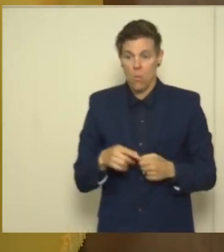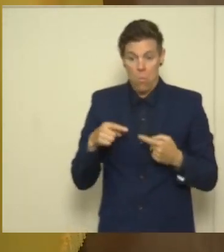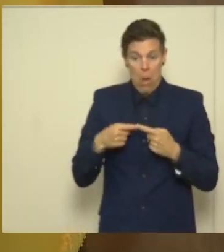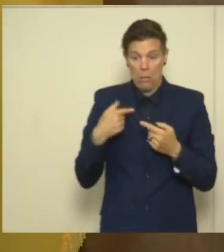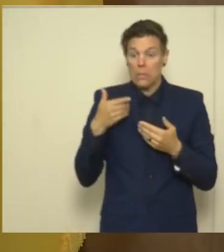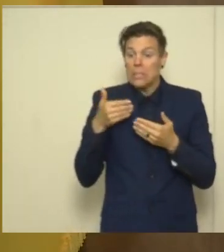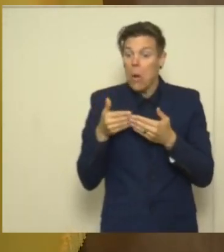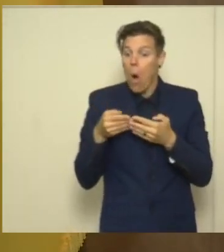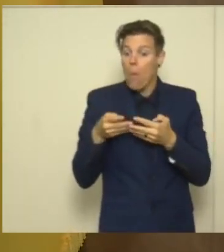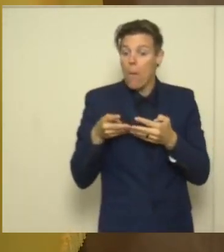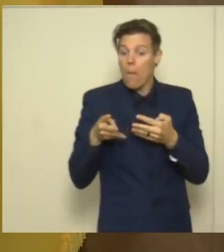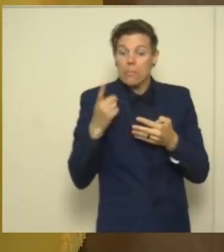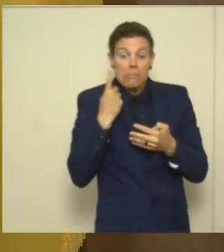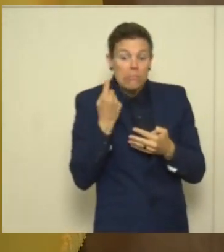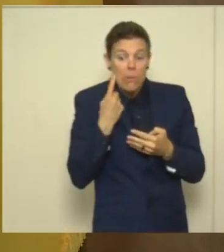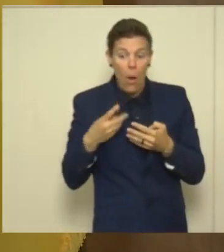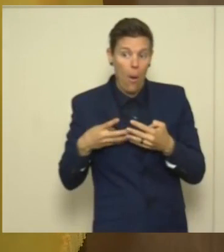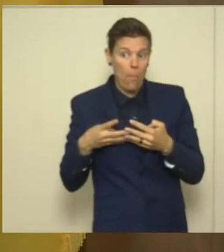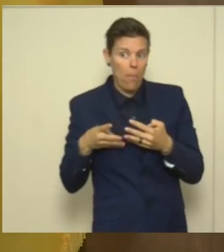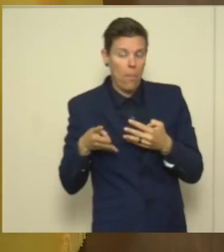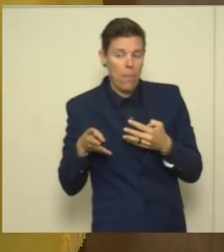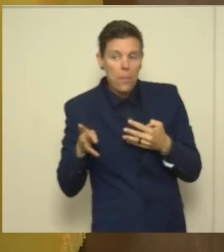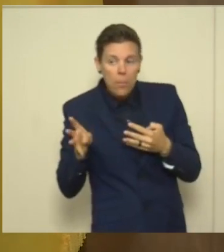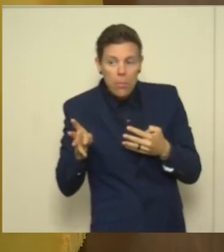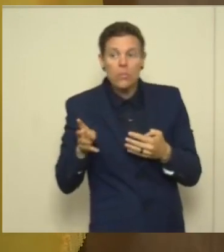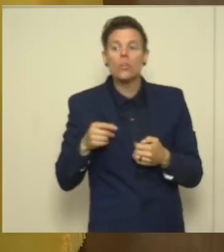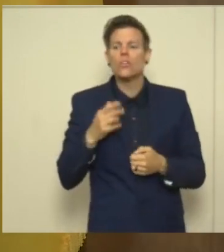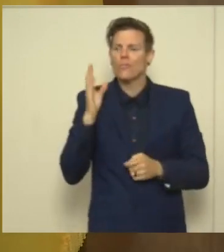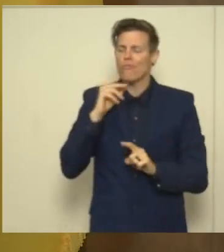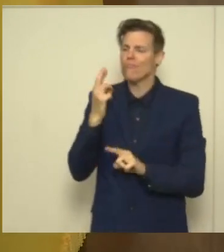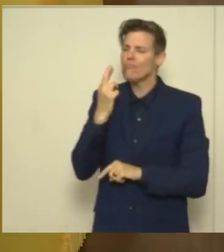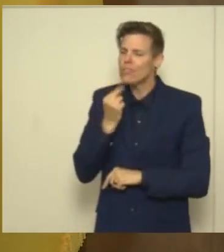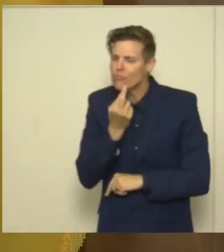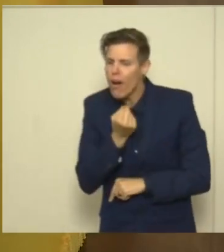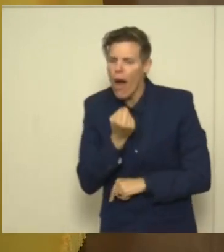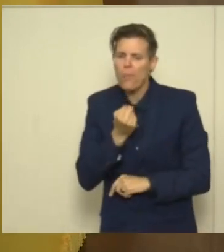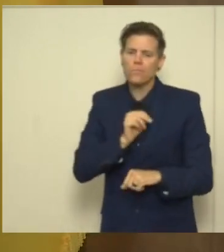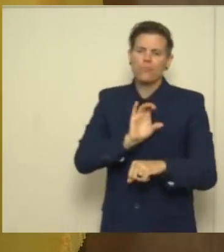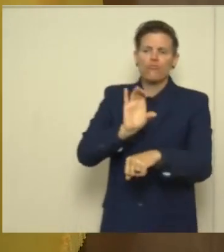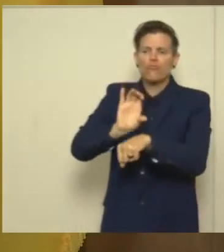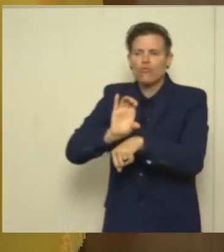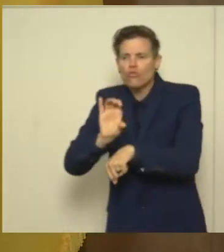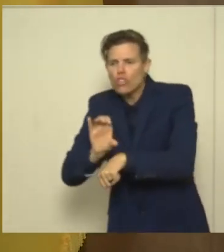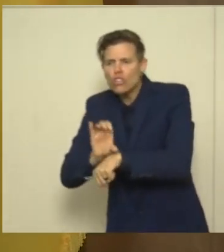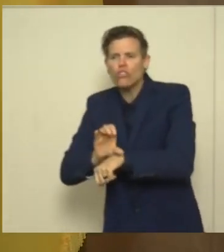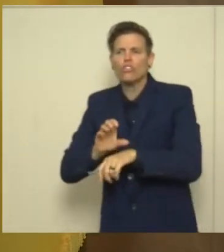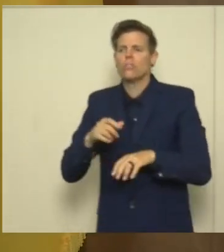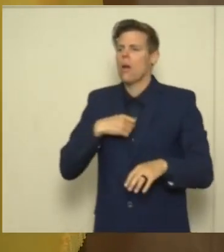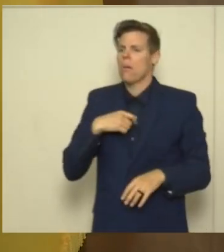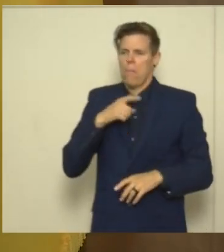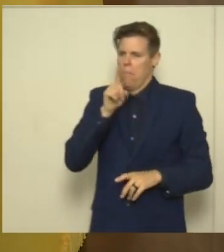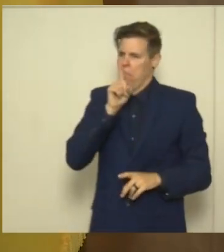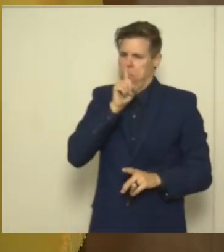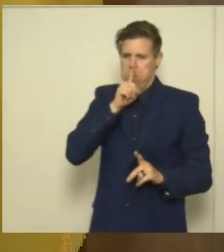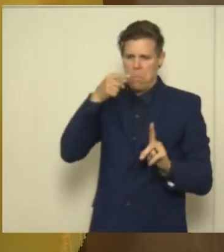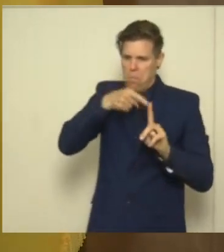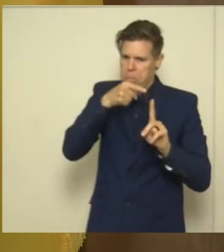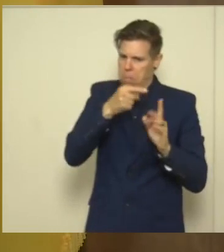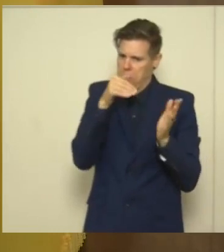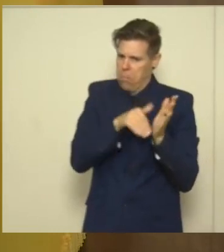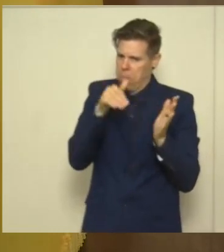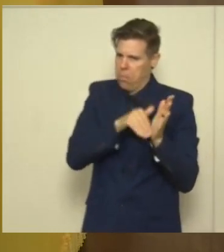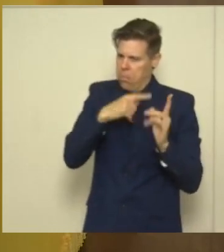expanding capacity, churches and restaurants. Again, this is not me picking on any industry. If I'm picking on